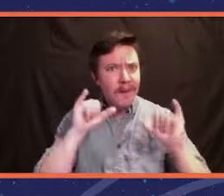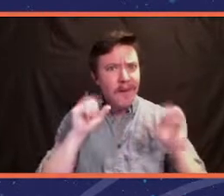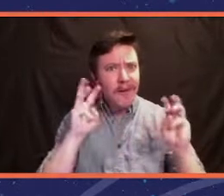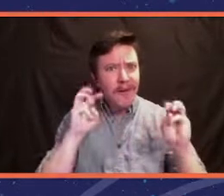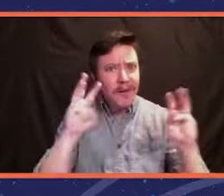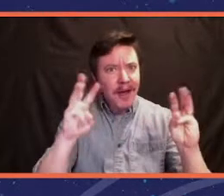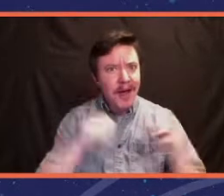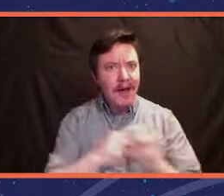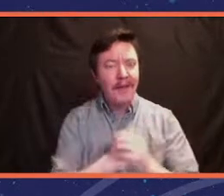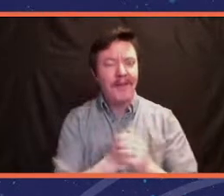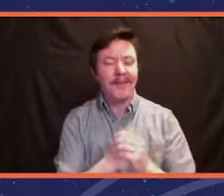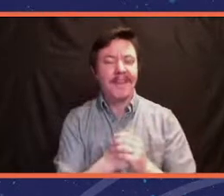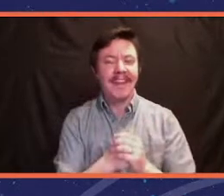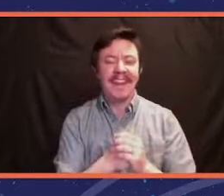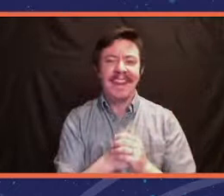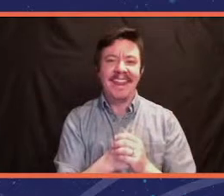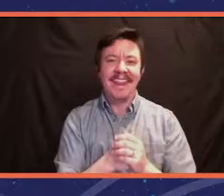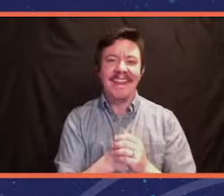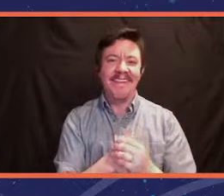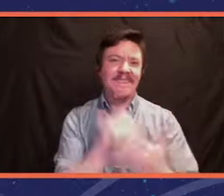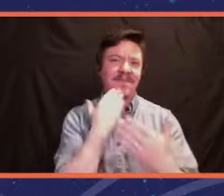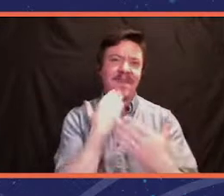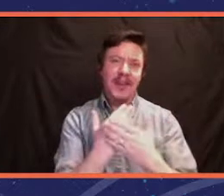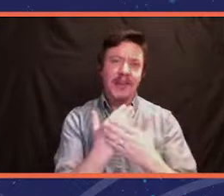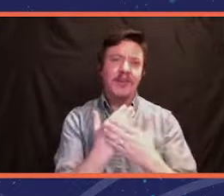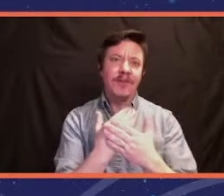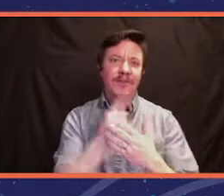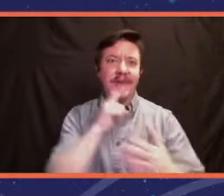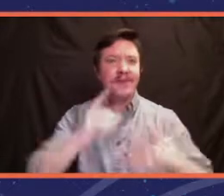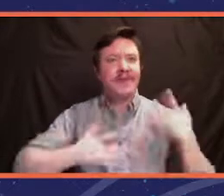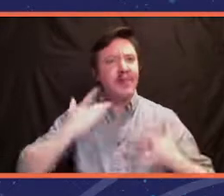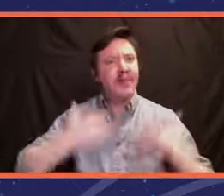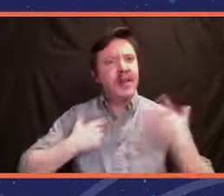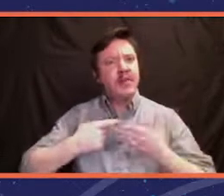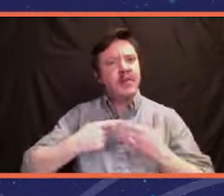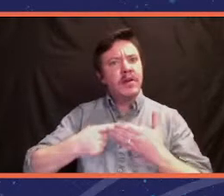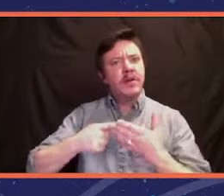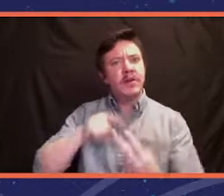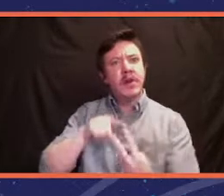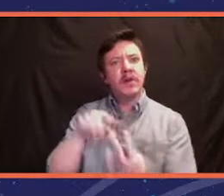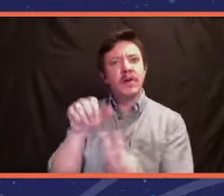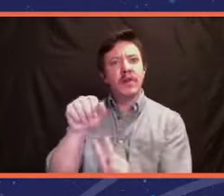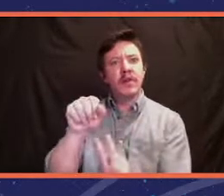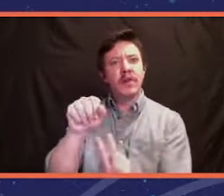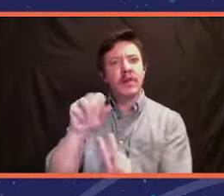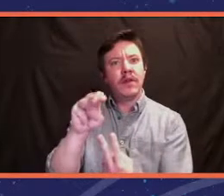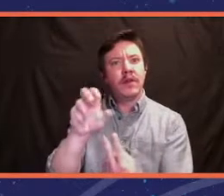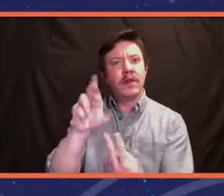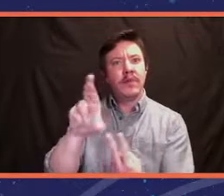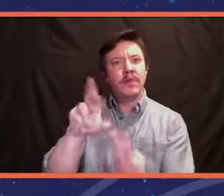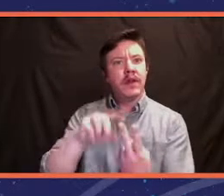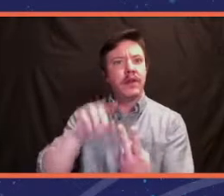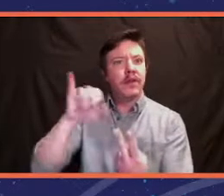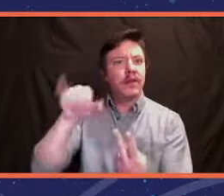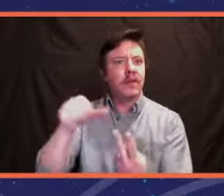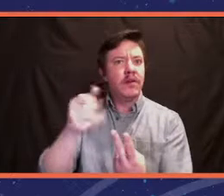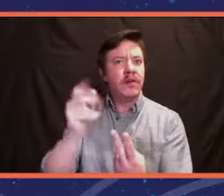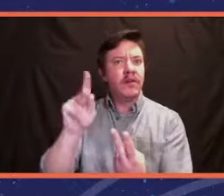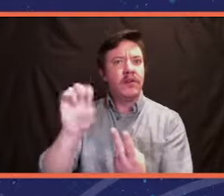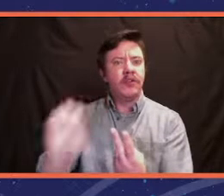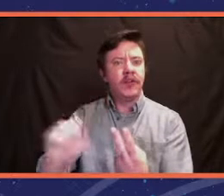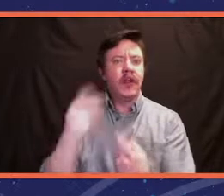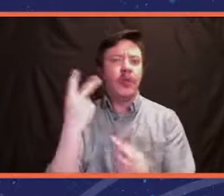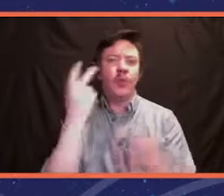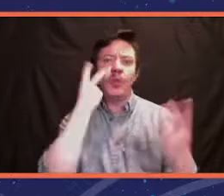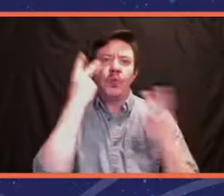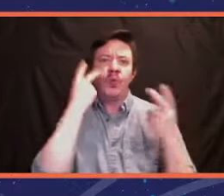So yeah, thank you so much for that. I'm excited to talk with Amir and with Jackie. These are two visual artists who